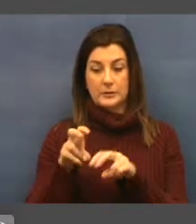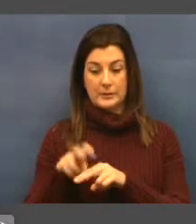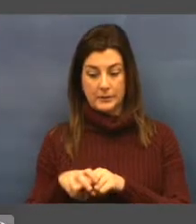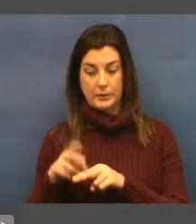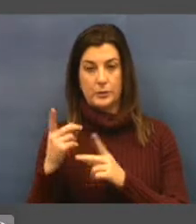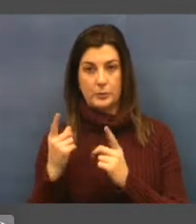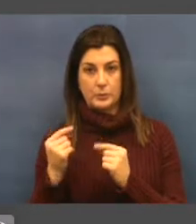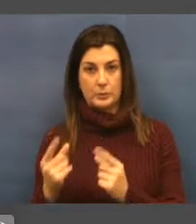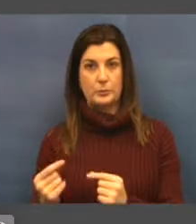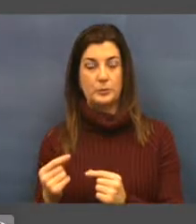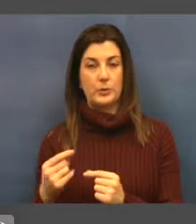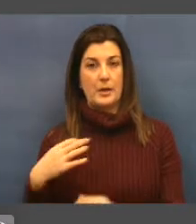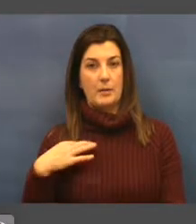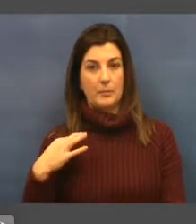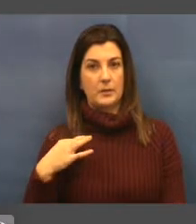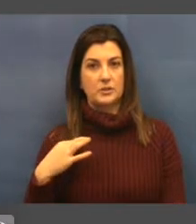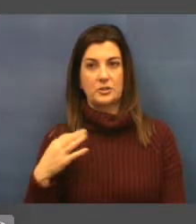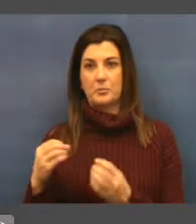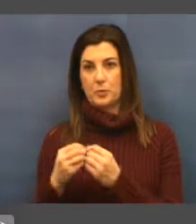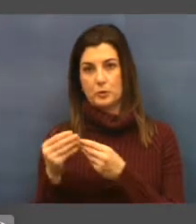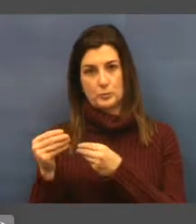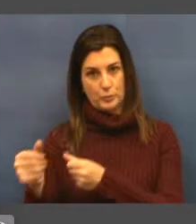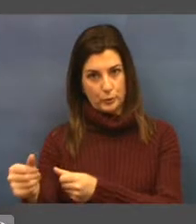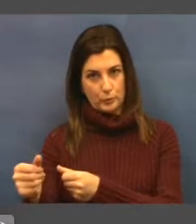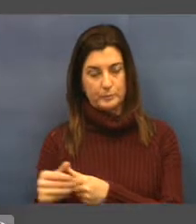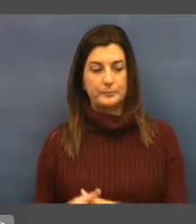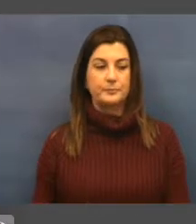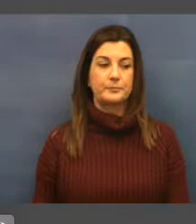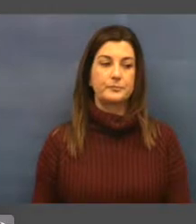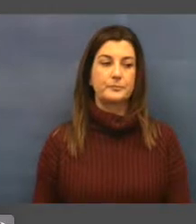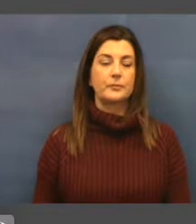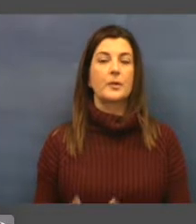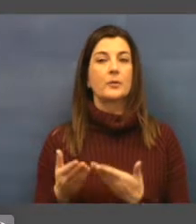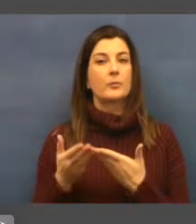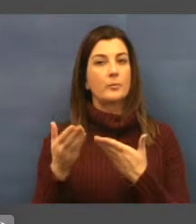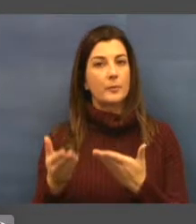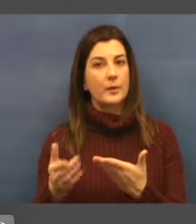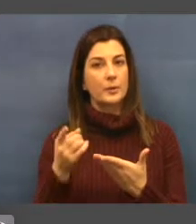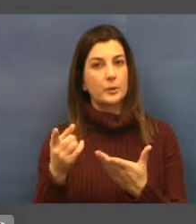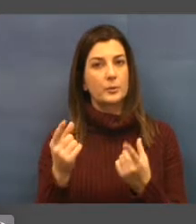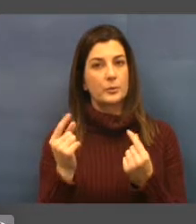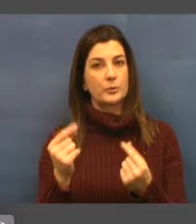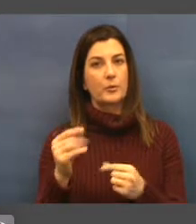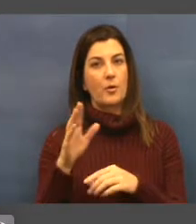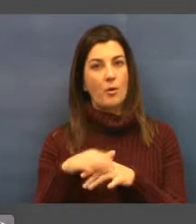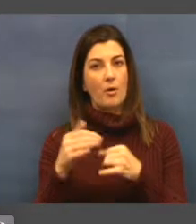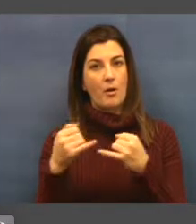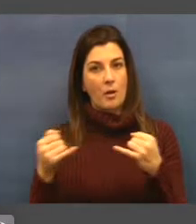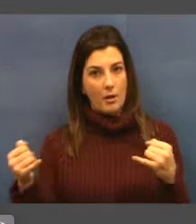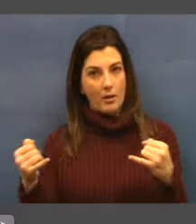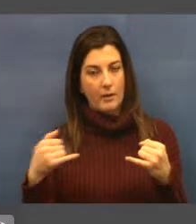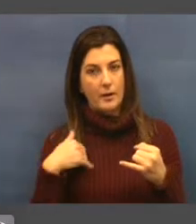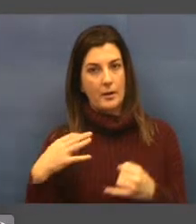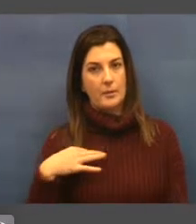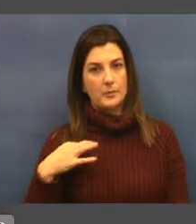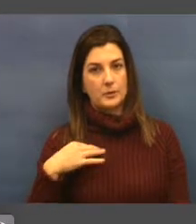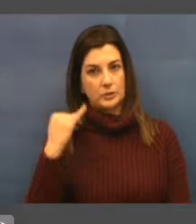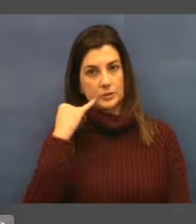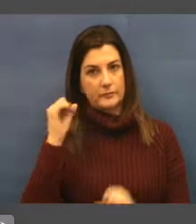the application, it goes quite smoothly. We do recommend that you do an online application if at all